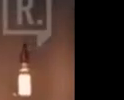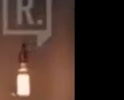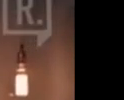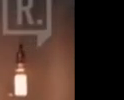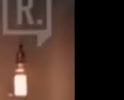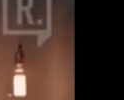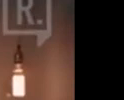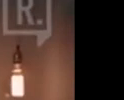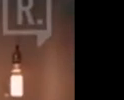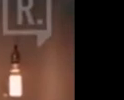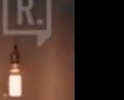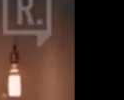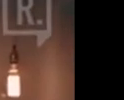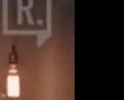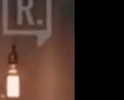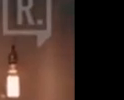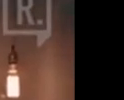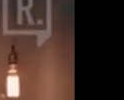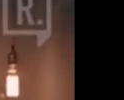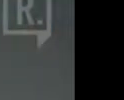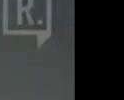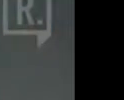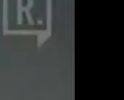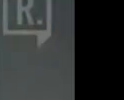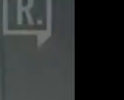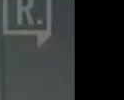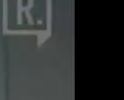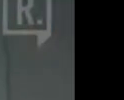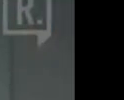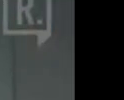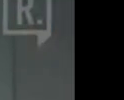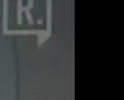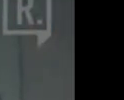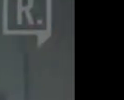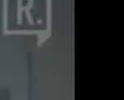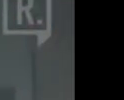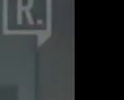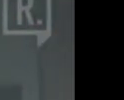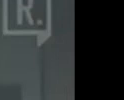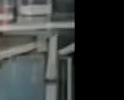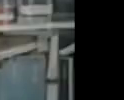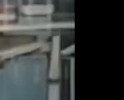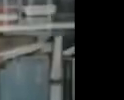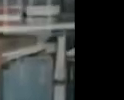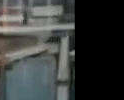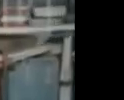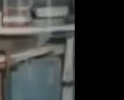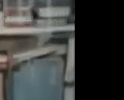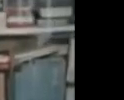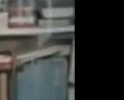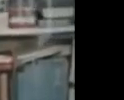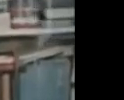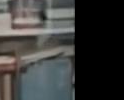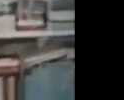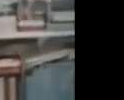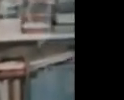while, and then we just throw away the waste and the pollution at the end. Right. We need to turn that around into a cyclical economy, Right. so